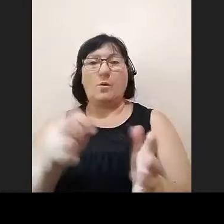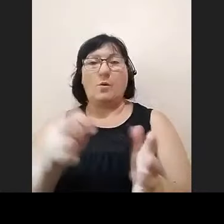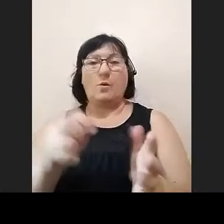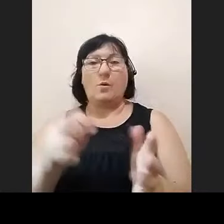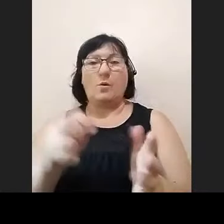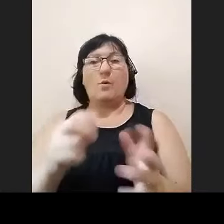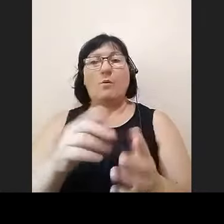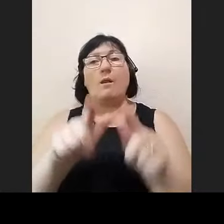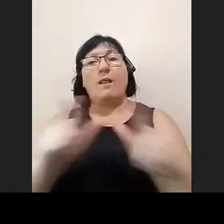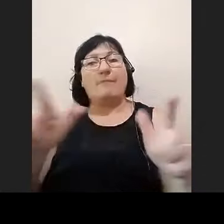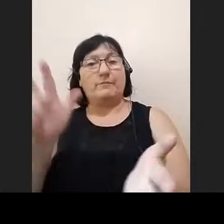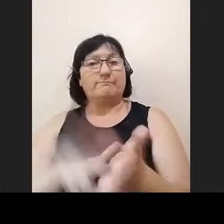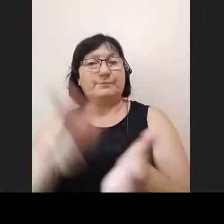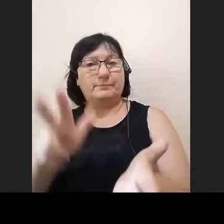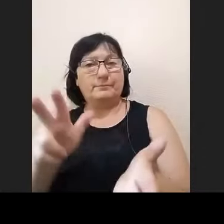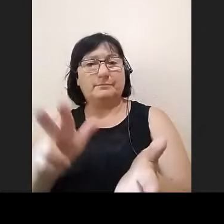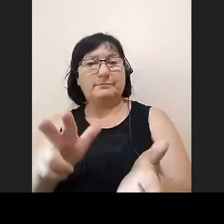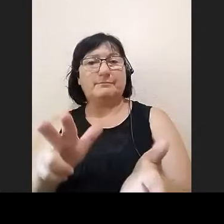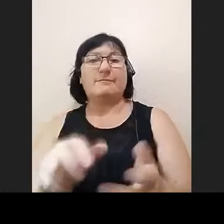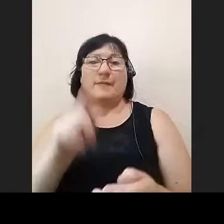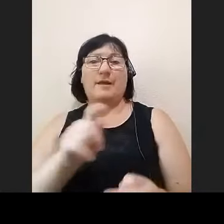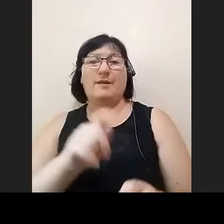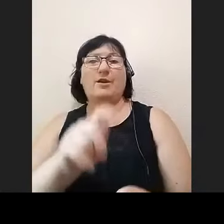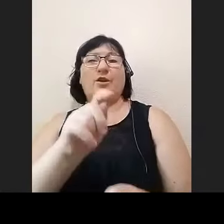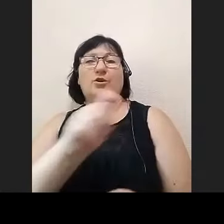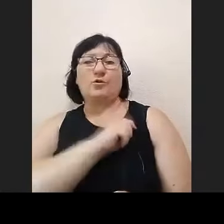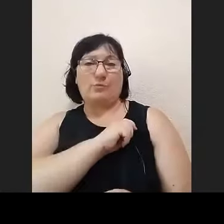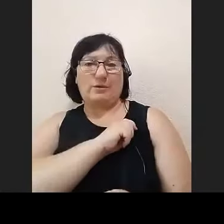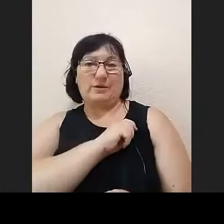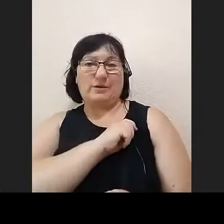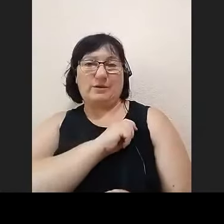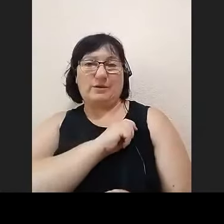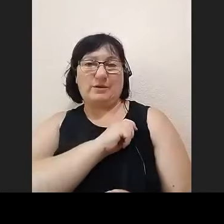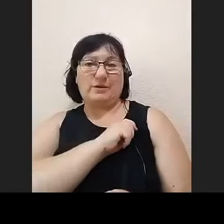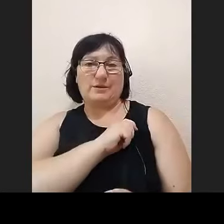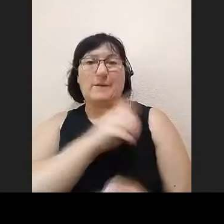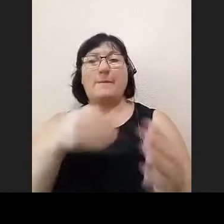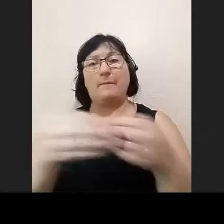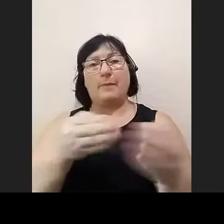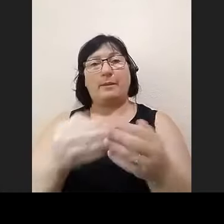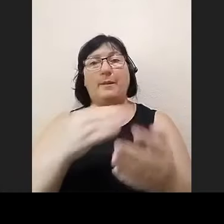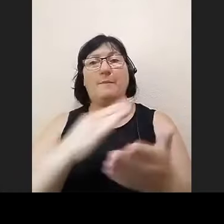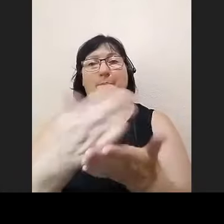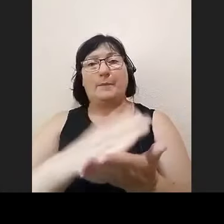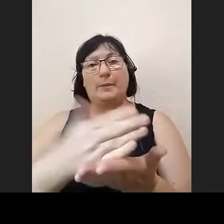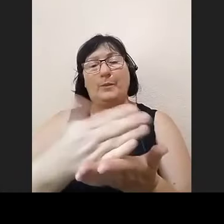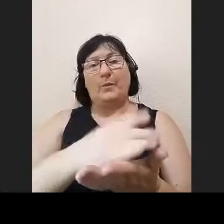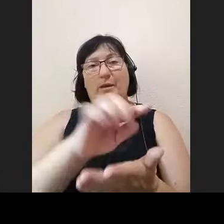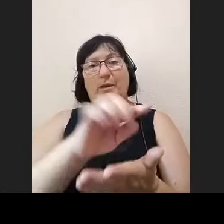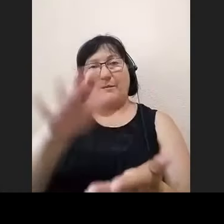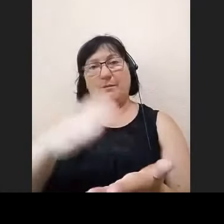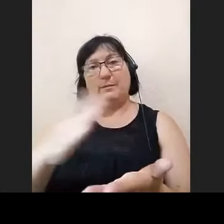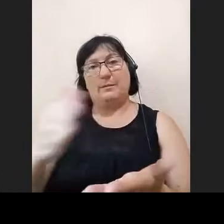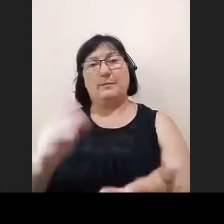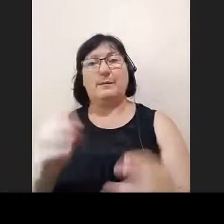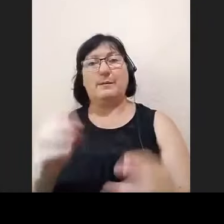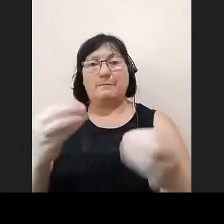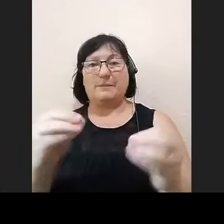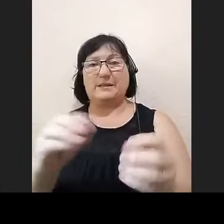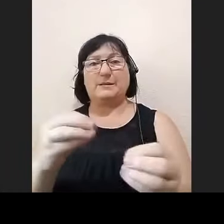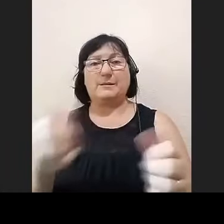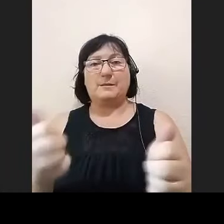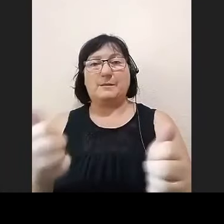mutually built between the parties. And perhaps more importantly for many of you, tangible benefits in the form